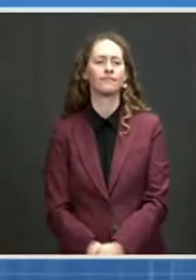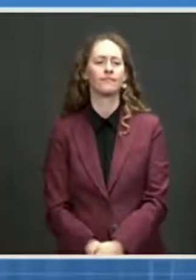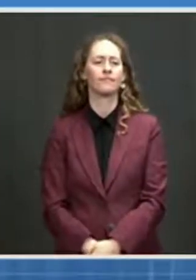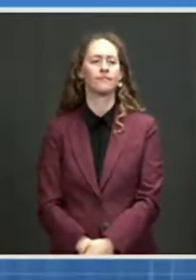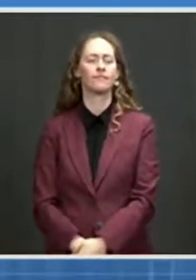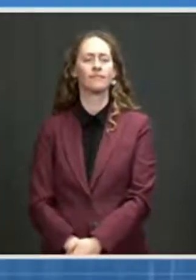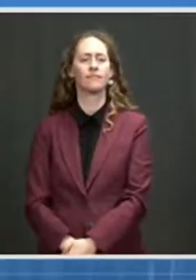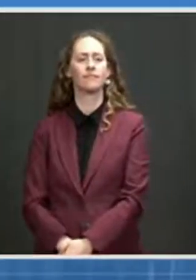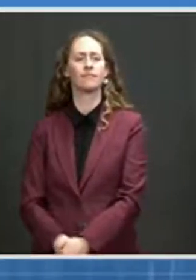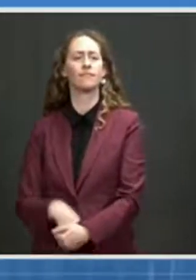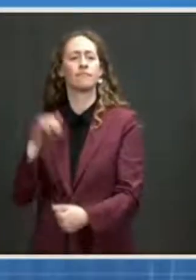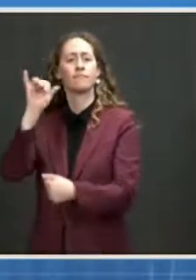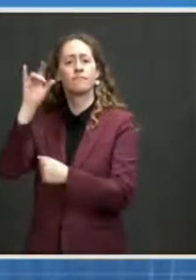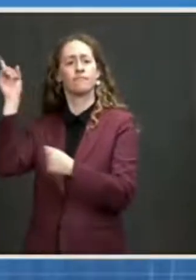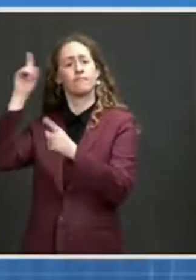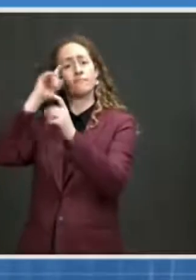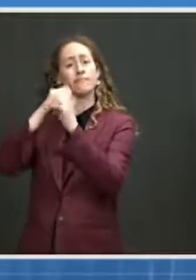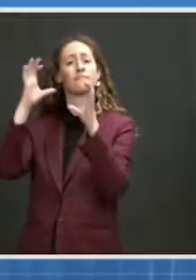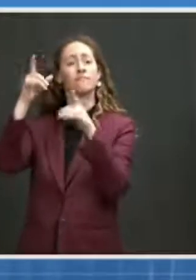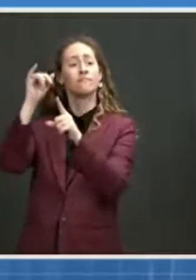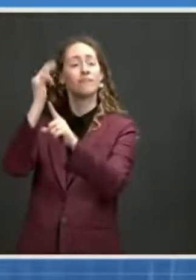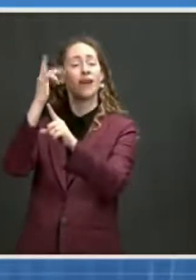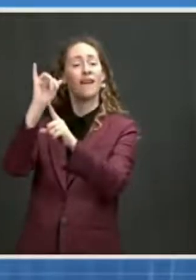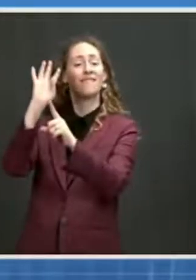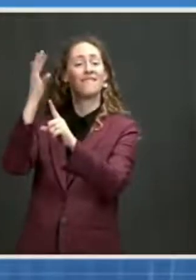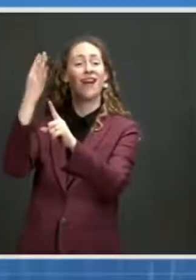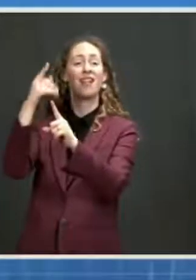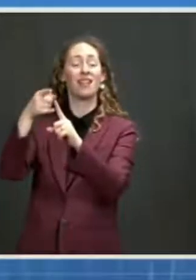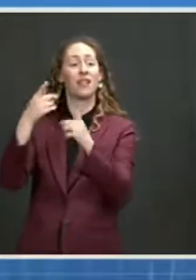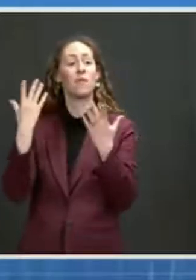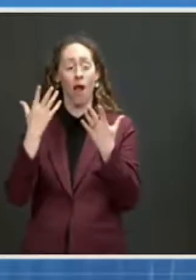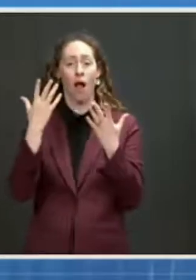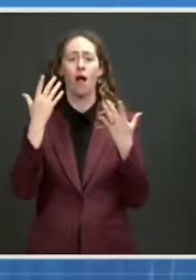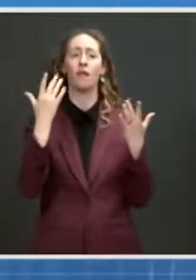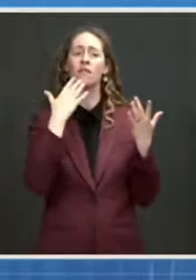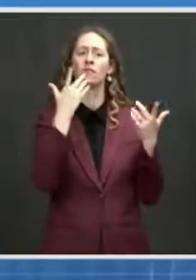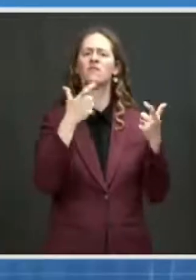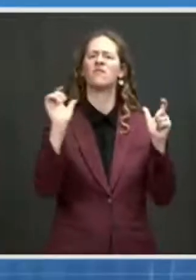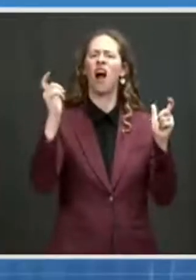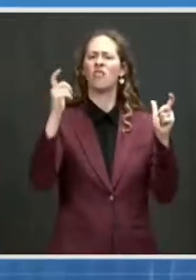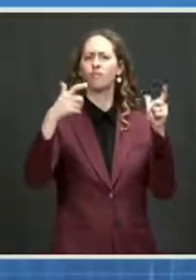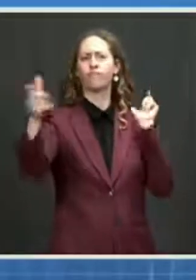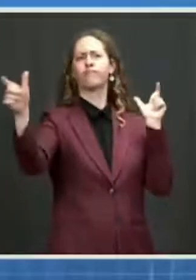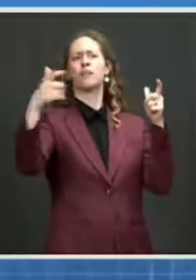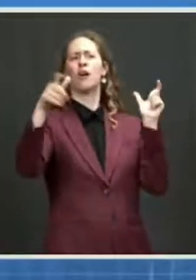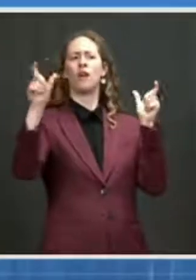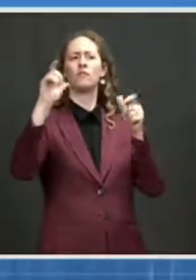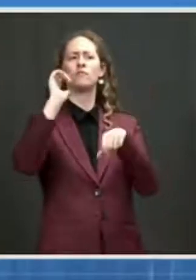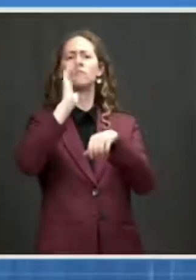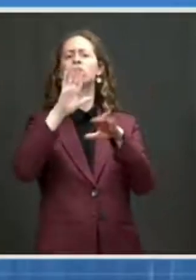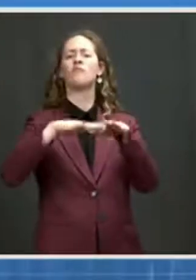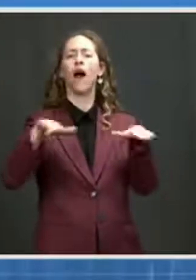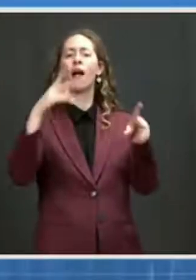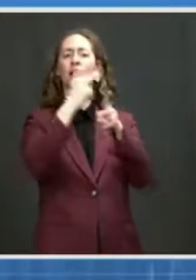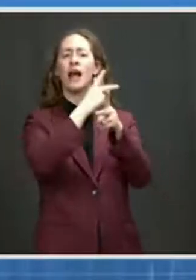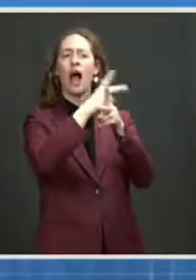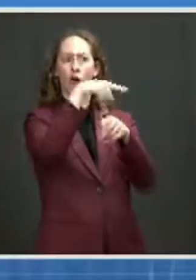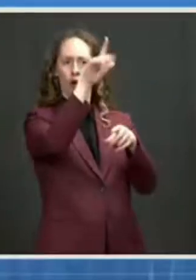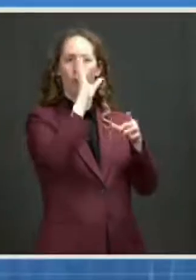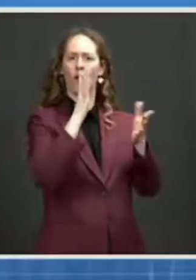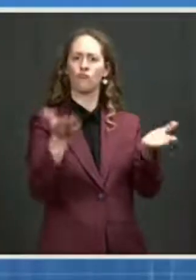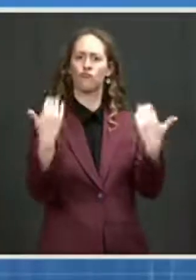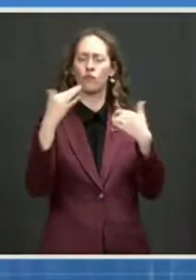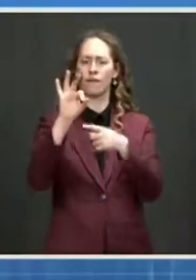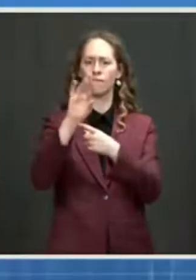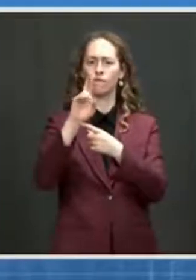nation's largest child care providers will offer free child care to parents and caregivers getting vaccinated and anybody recuperating from